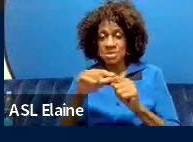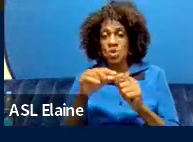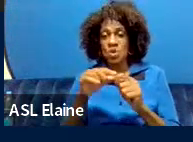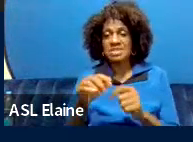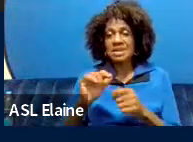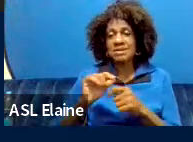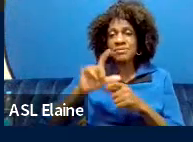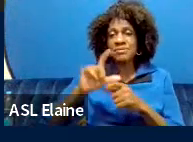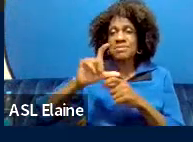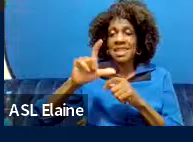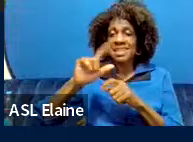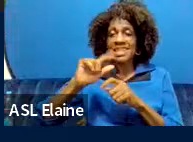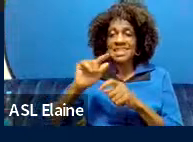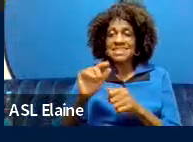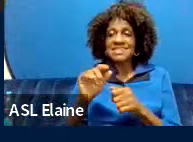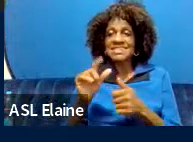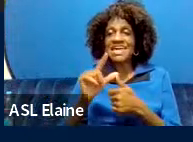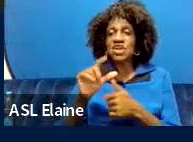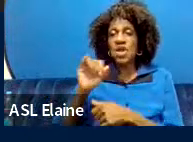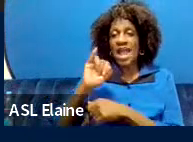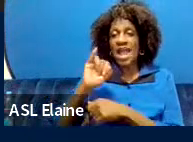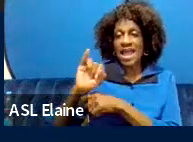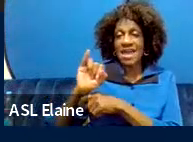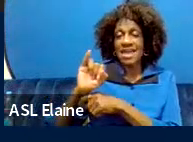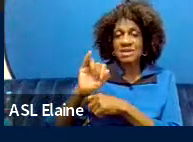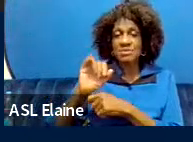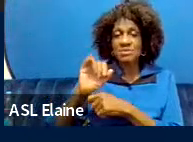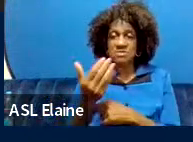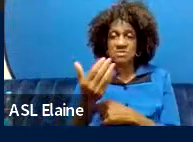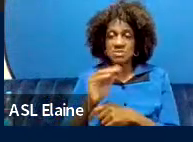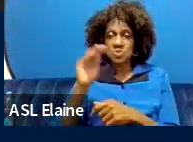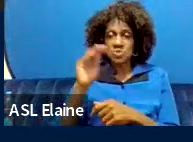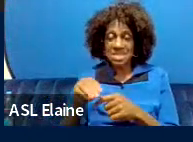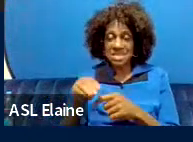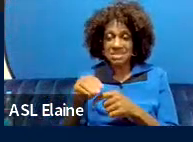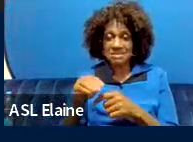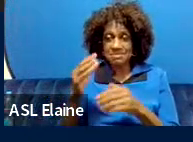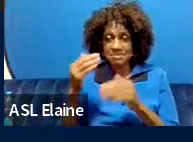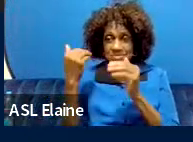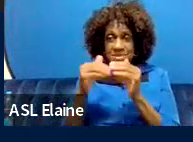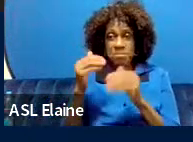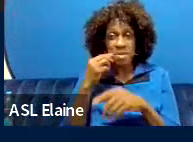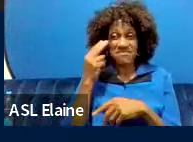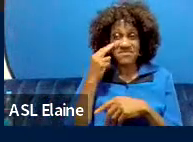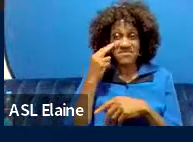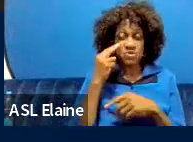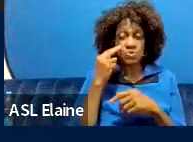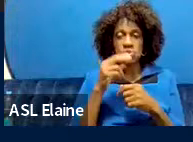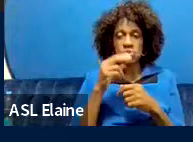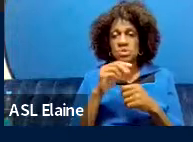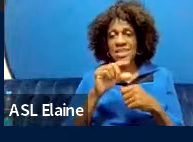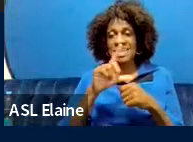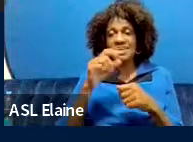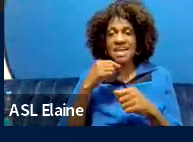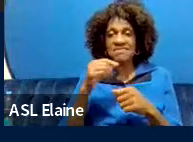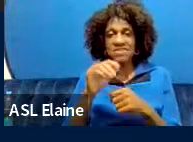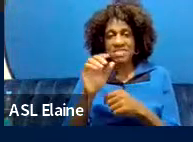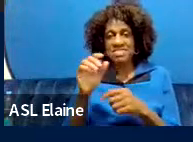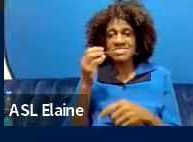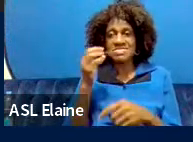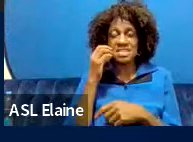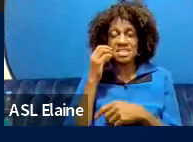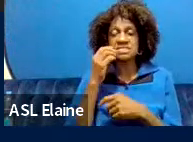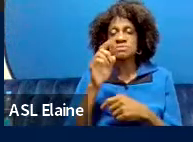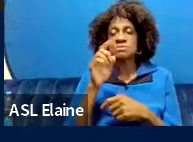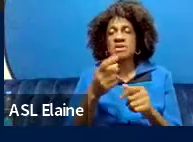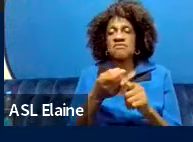be 15% maximum of the character height. Whereas visual characters have a stroke thickness that must be